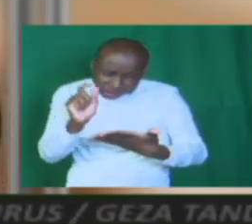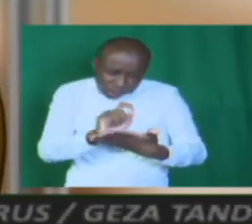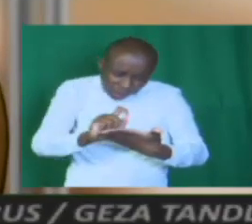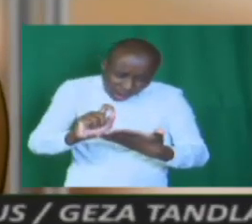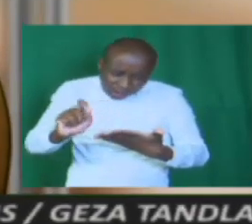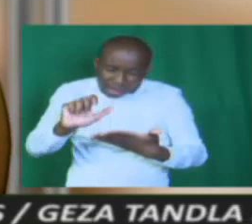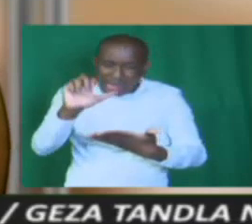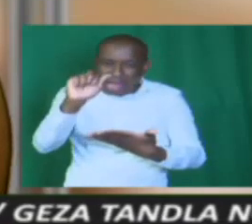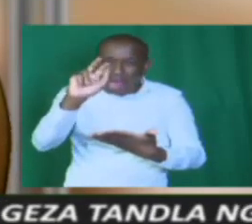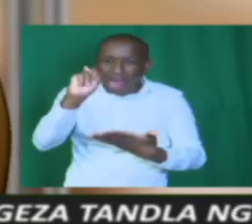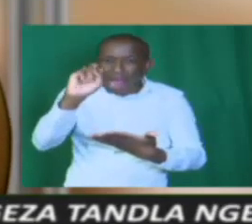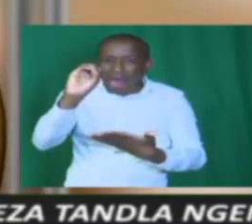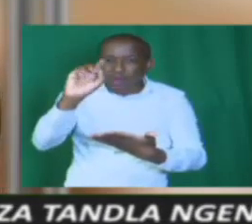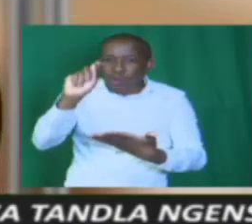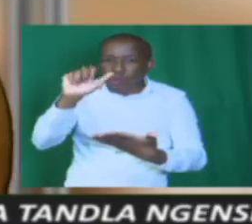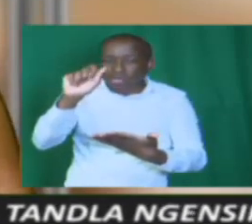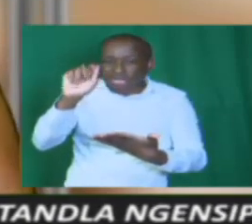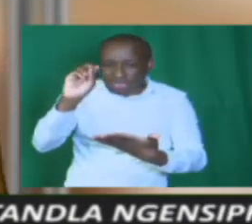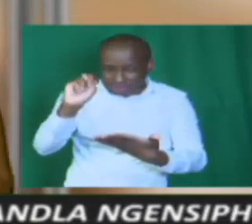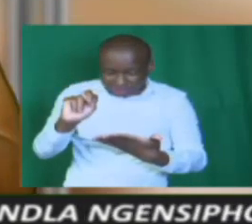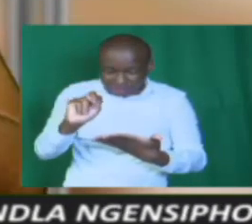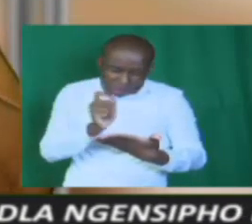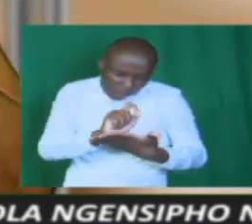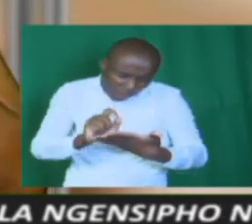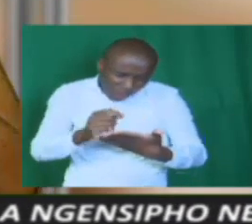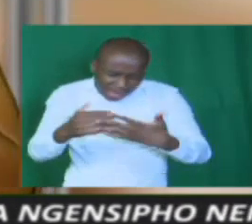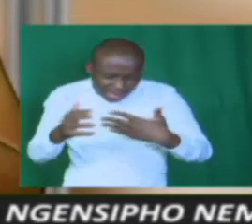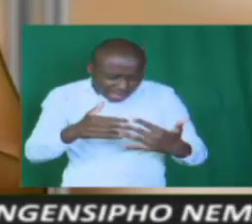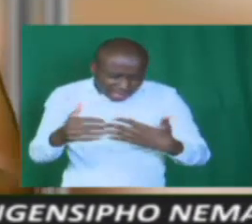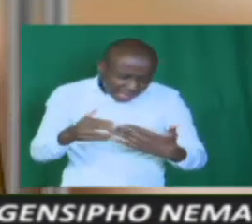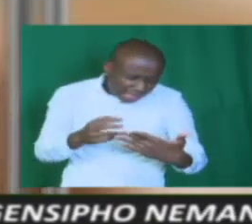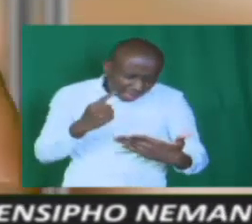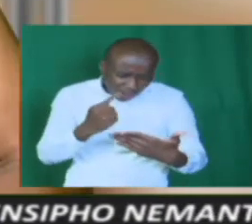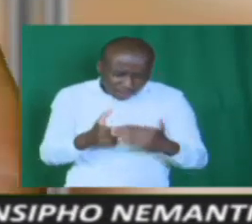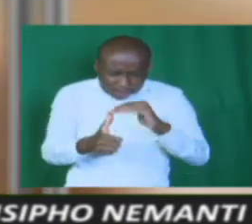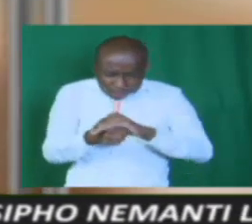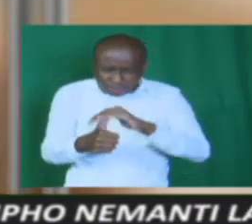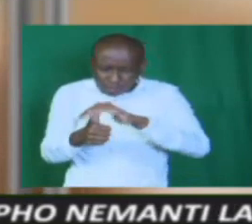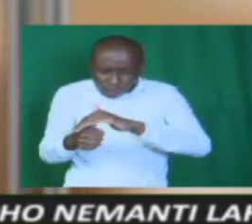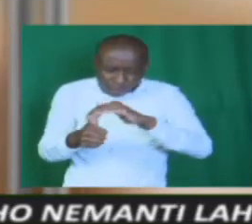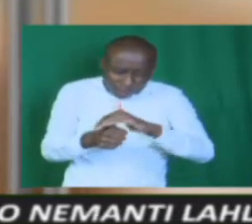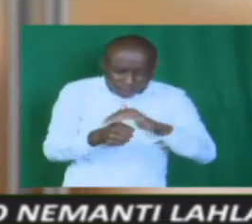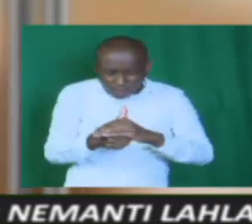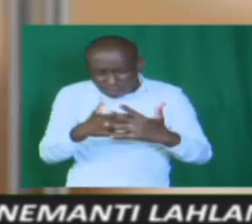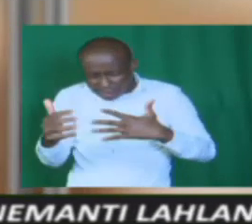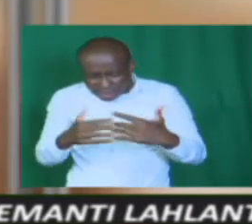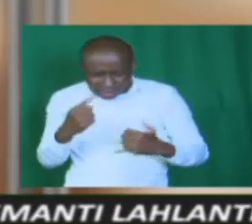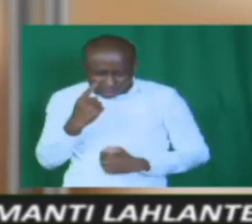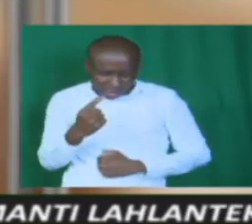annotation. So you note the things that seemingly outstand for you, the things